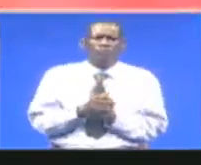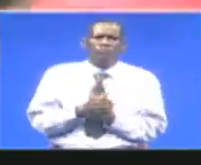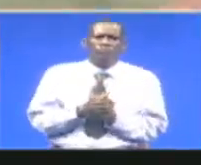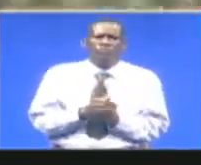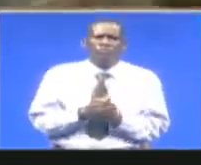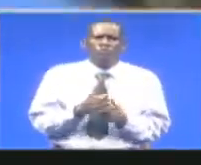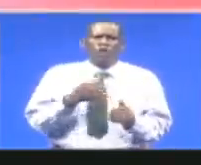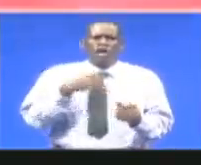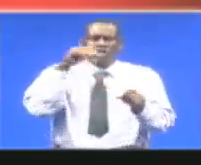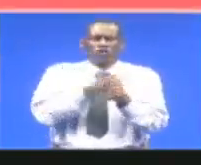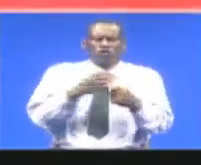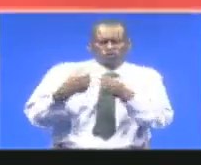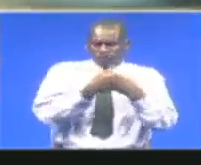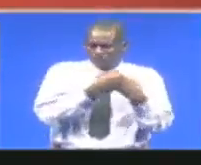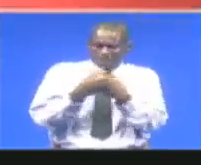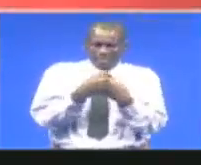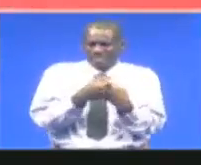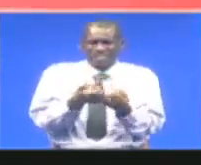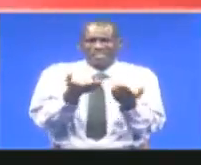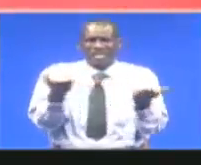There was a lot of pushing and shoving.